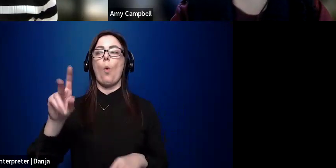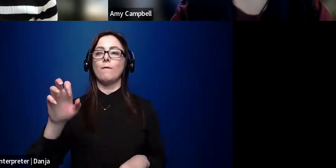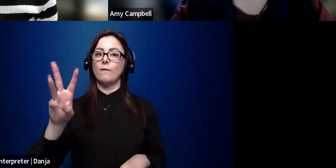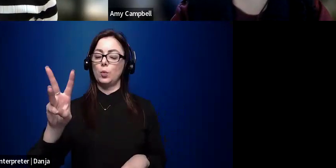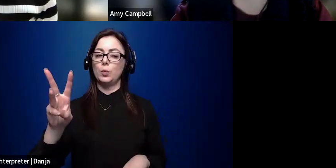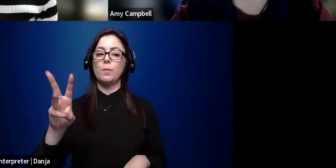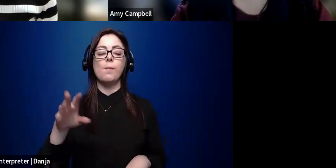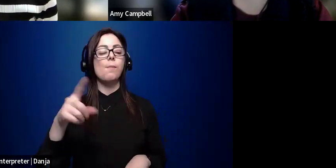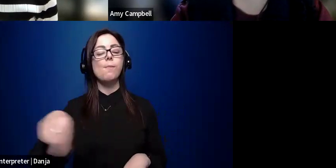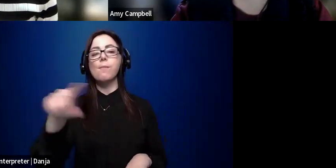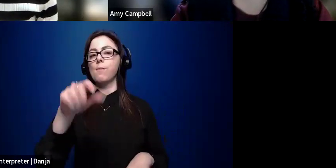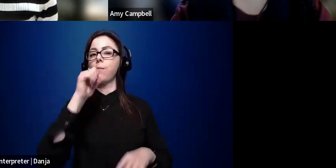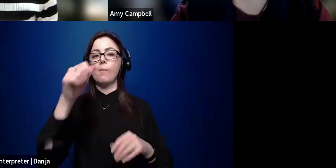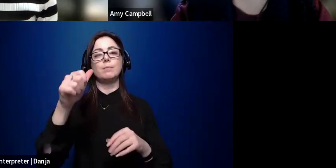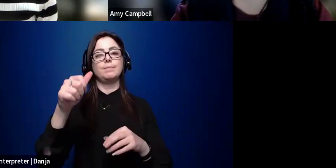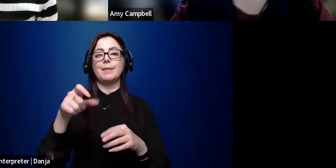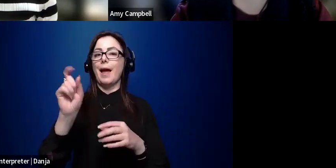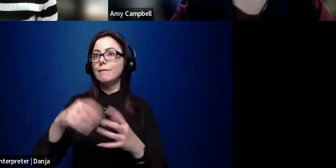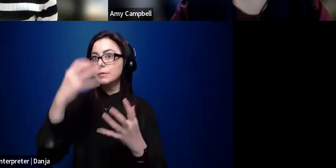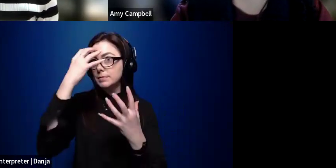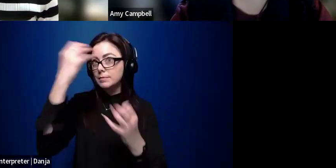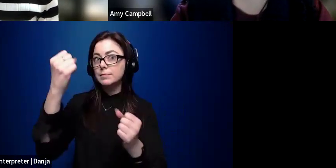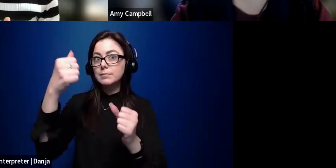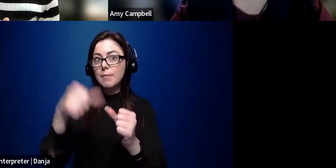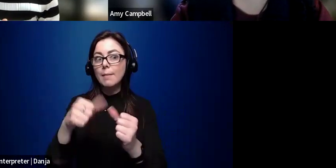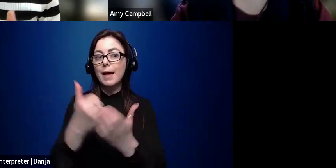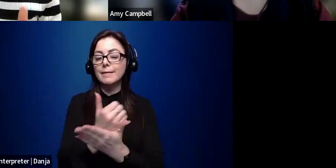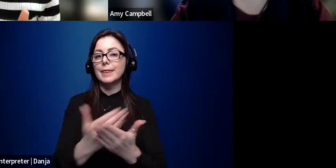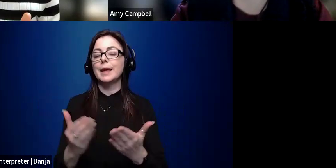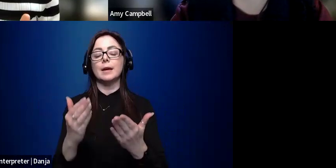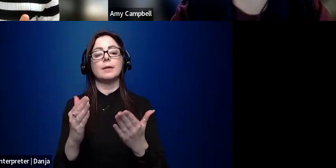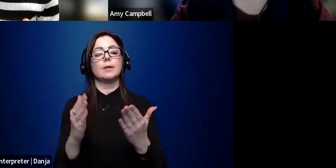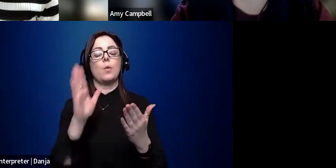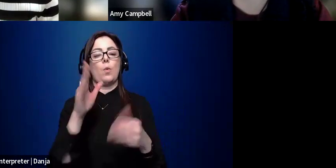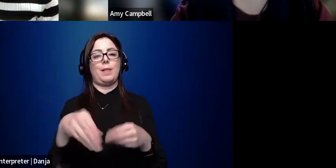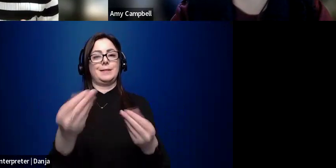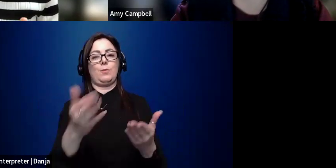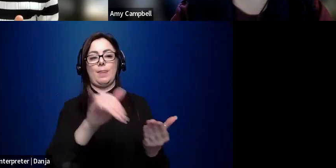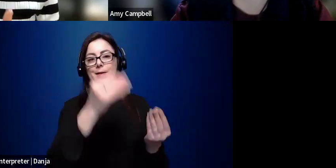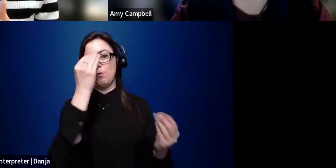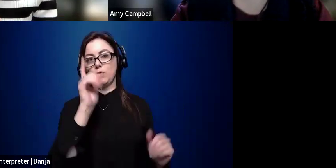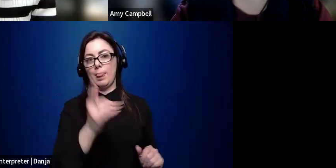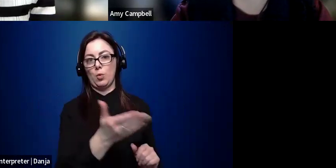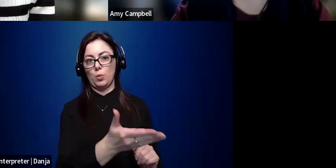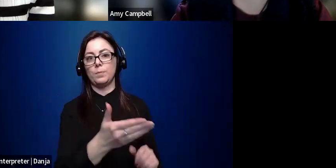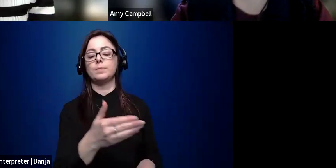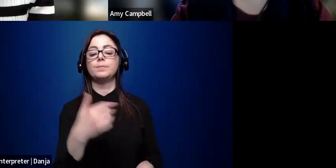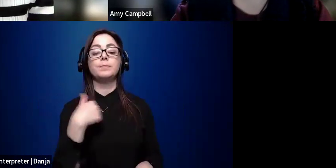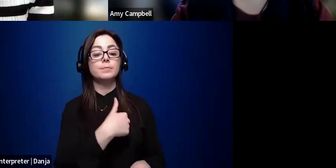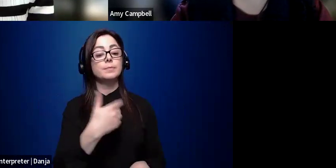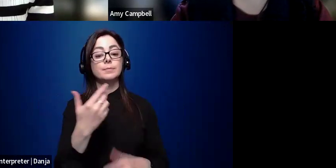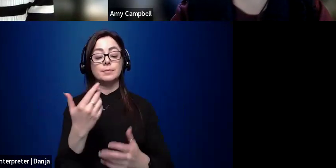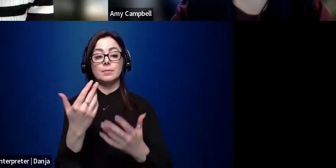to remember all of that. Our purpose today is to give you some good information and then